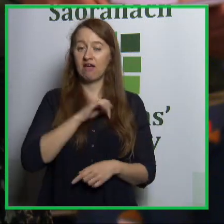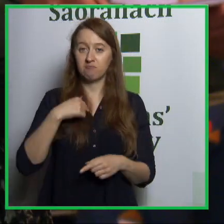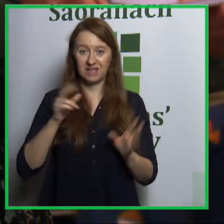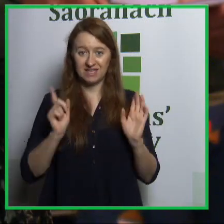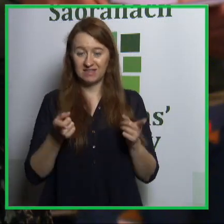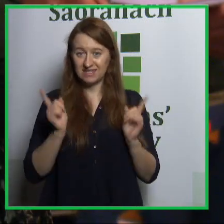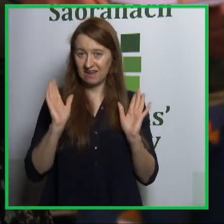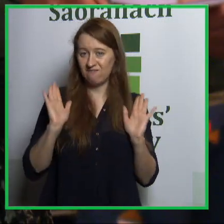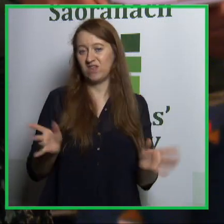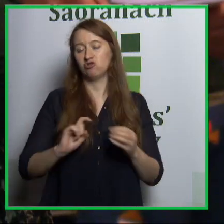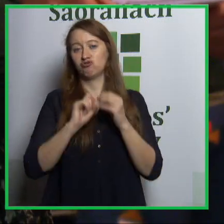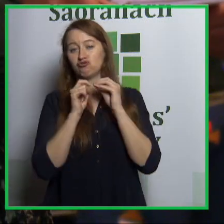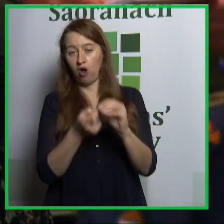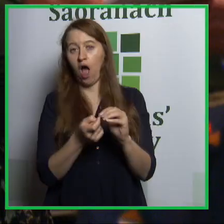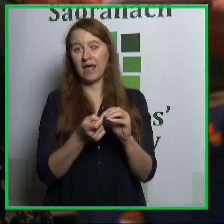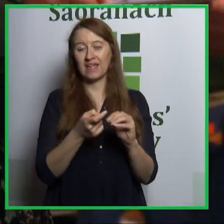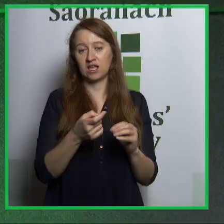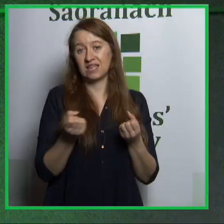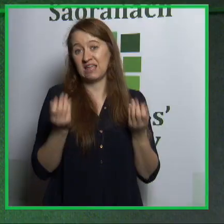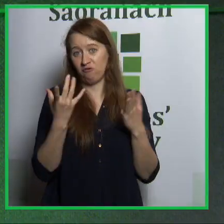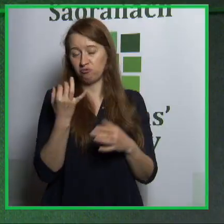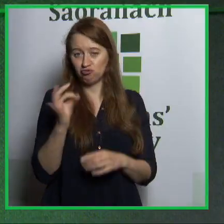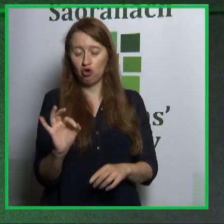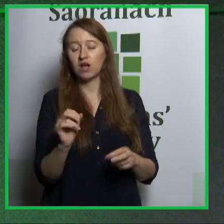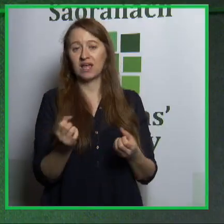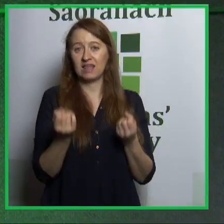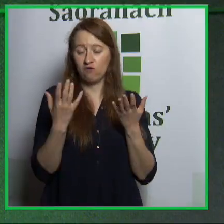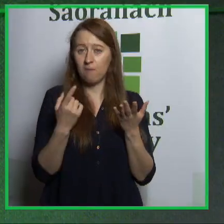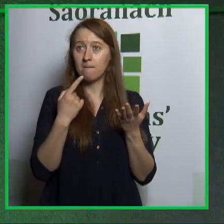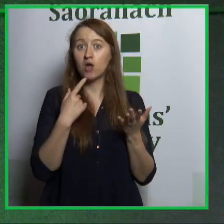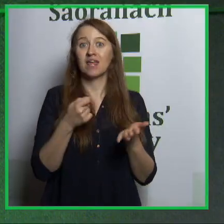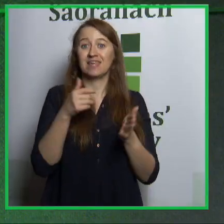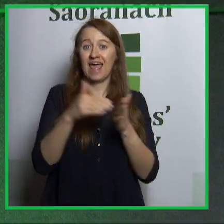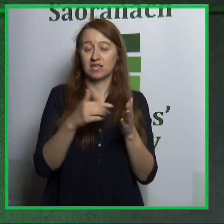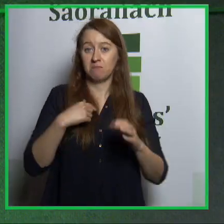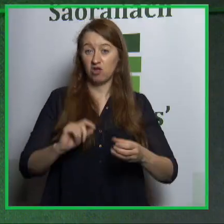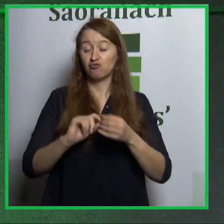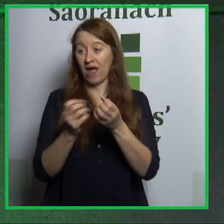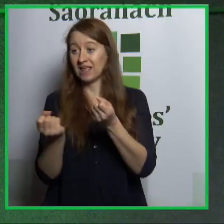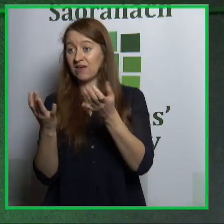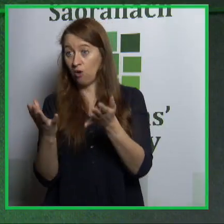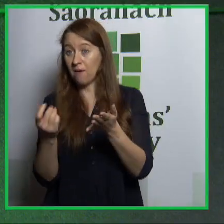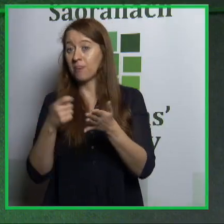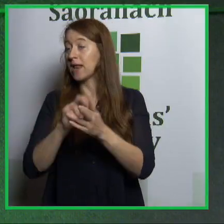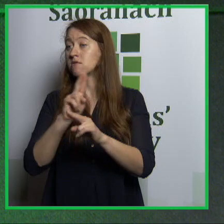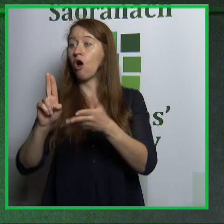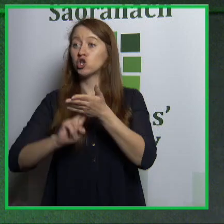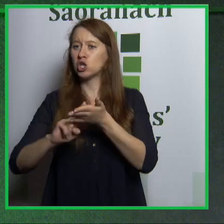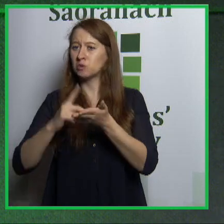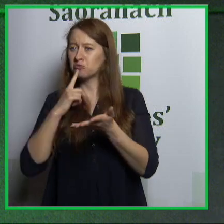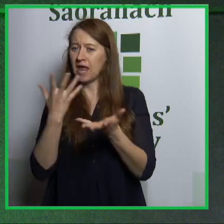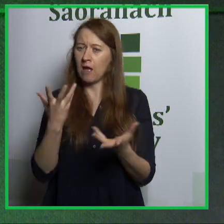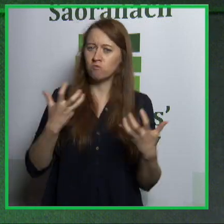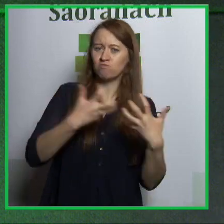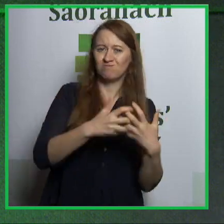failed because I can't reintegrate into society, because society isn't allowing me to. You know, I haven't been in trouble with the